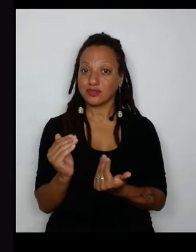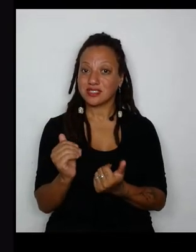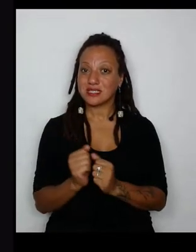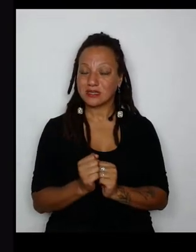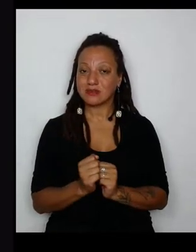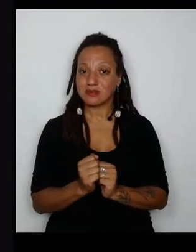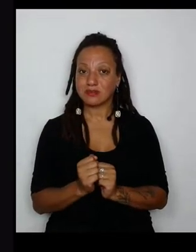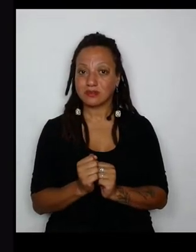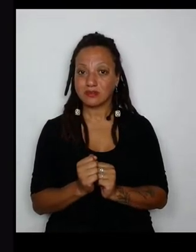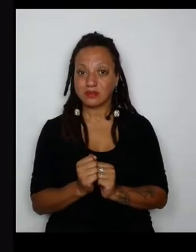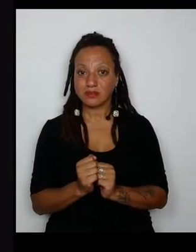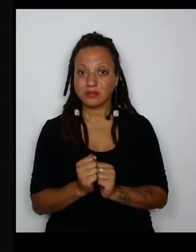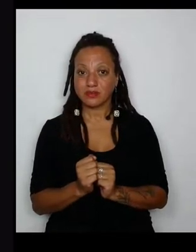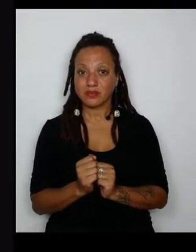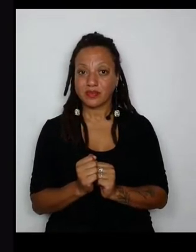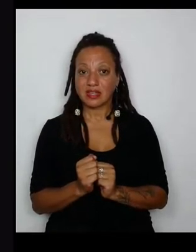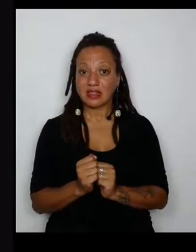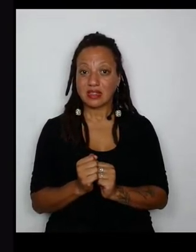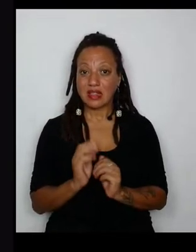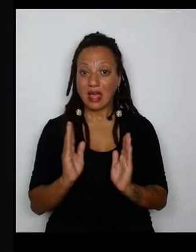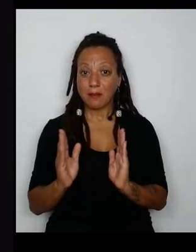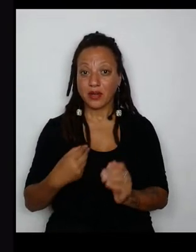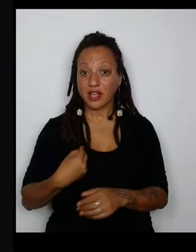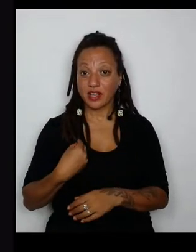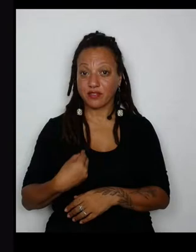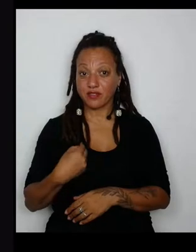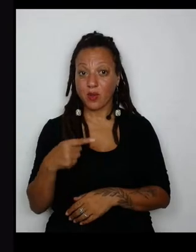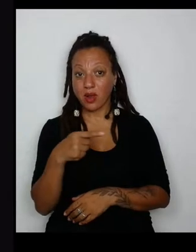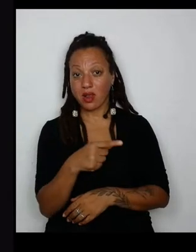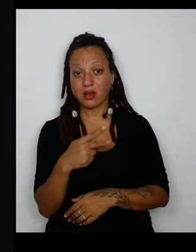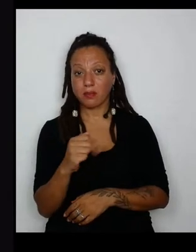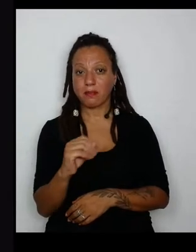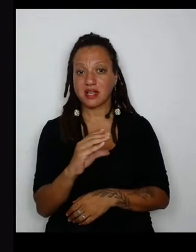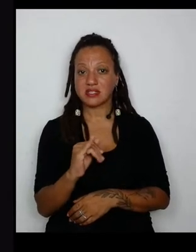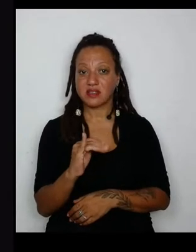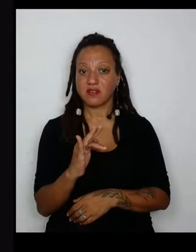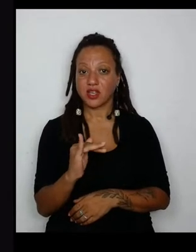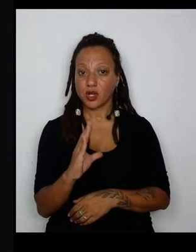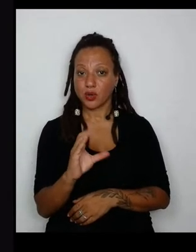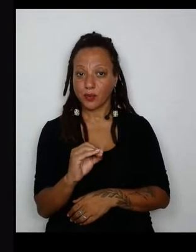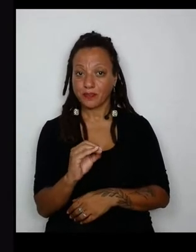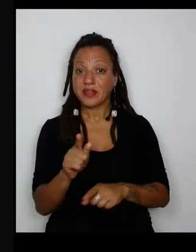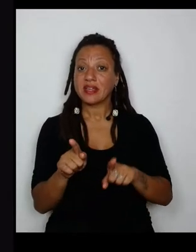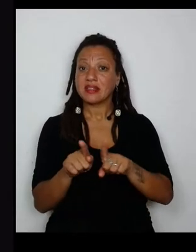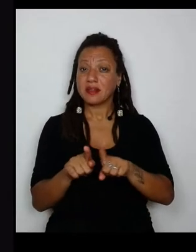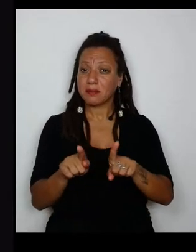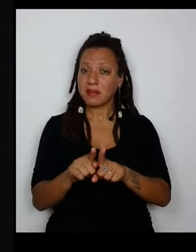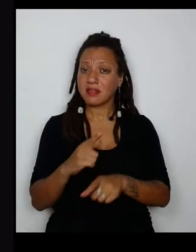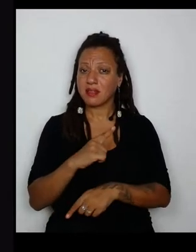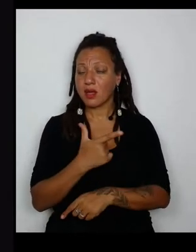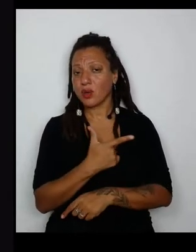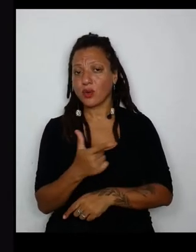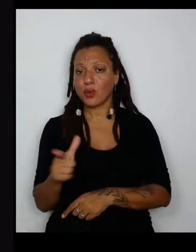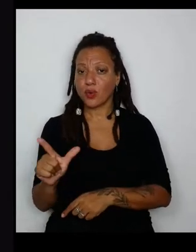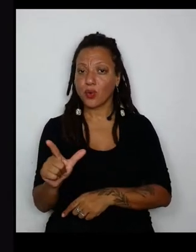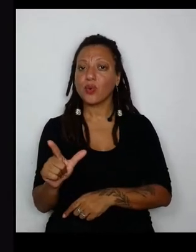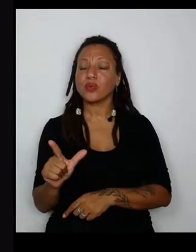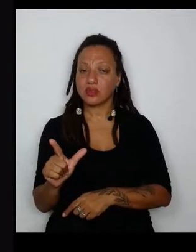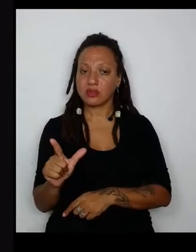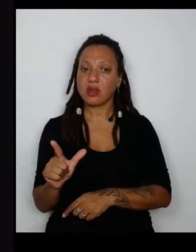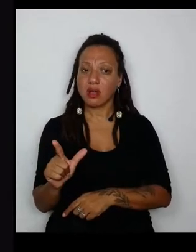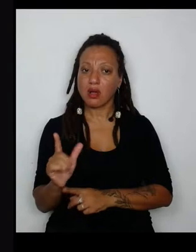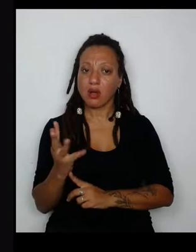another framing deploying gogan geopolitics and militarism as we have heard te